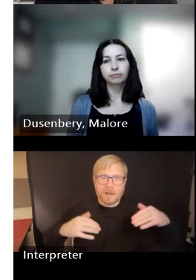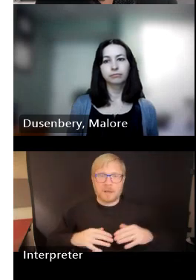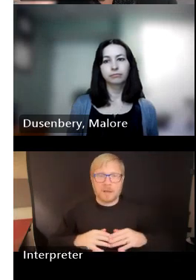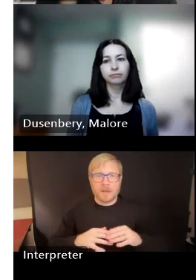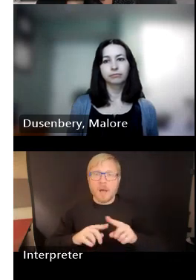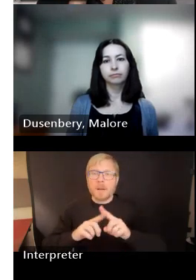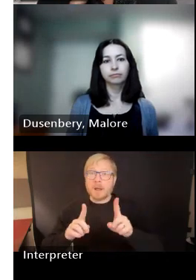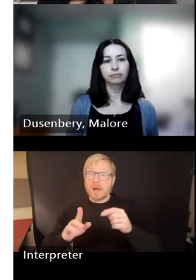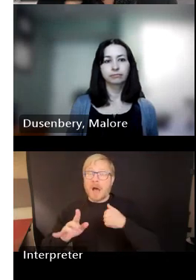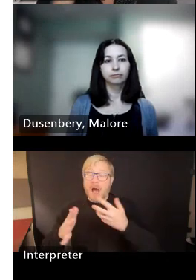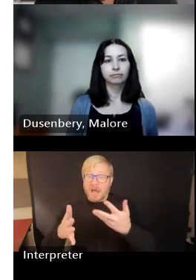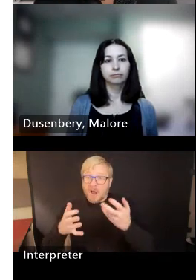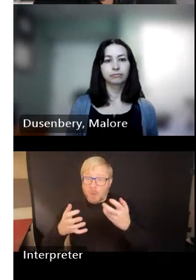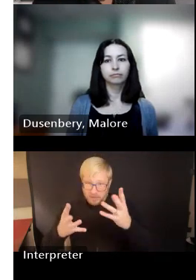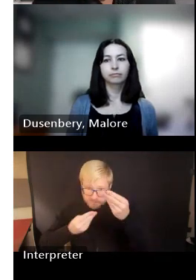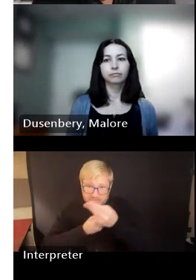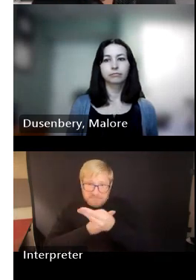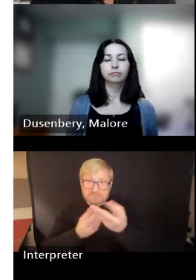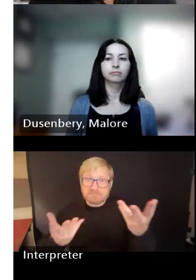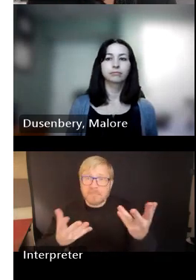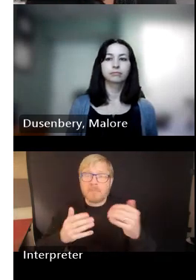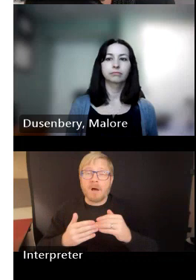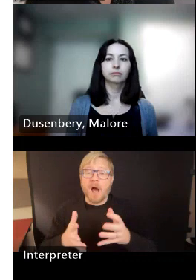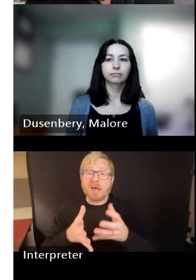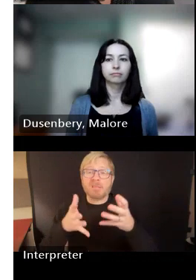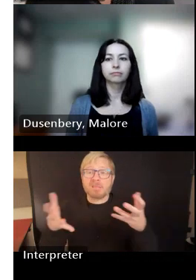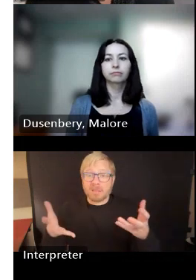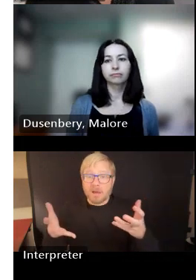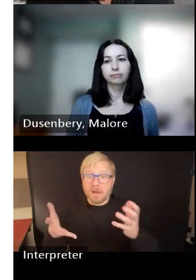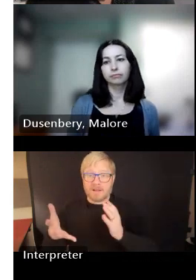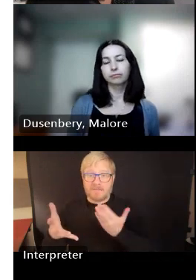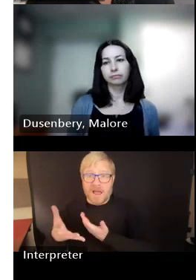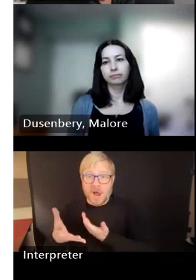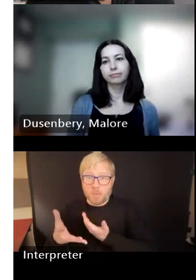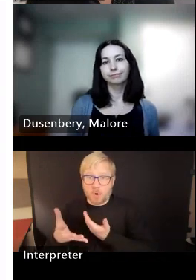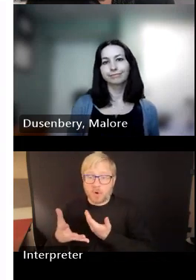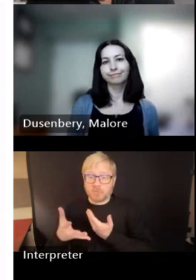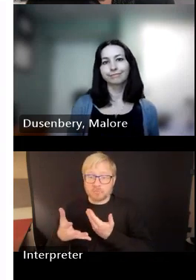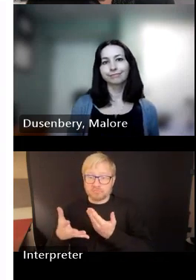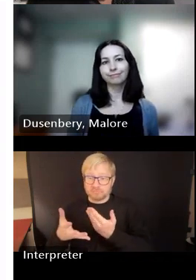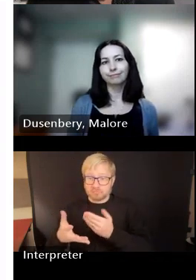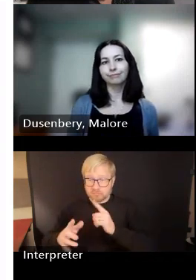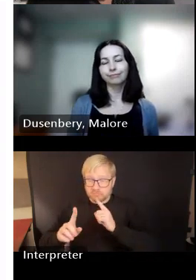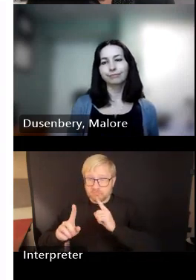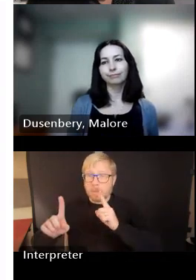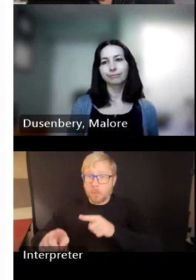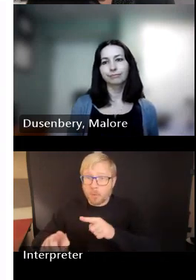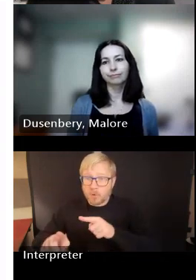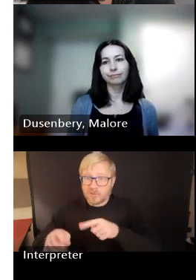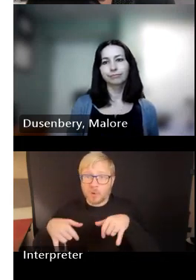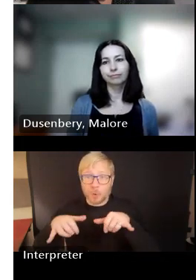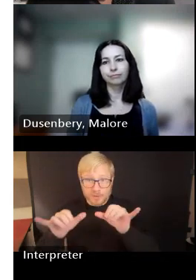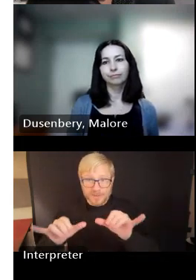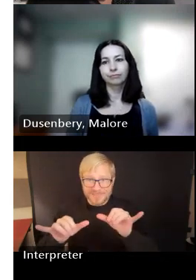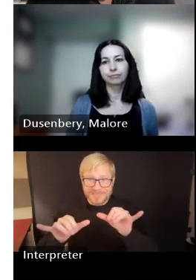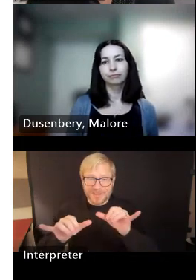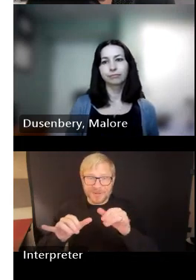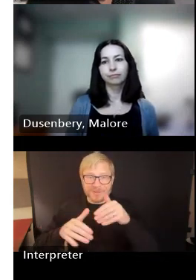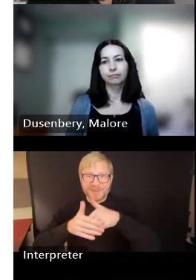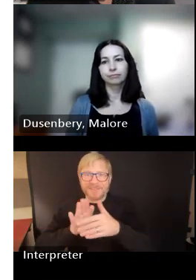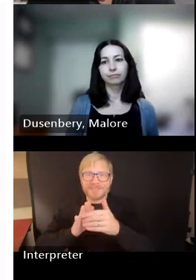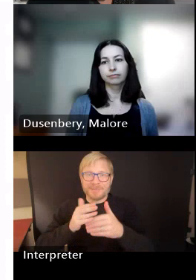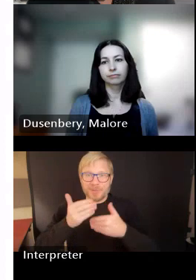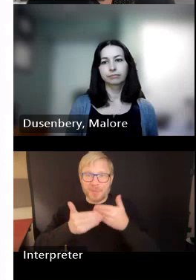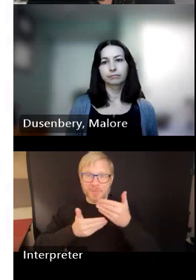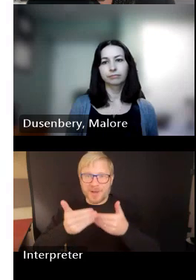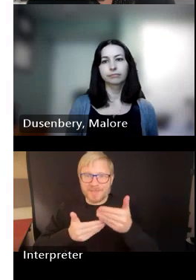findings are in the point in time, and it depends on whether you start in the process when you have hopes that justice will be done versus once you